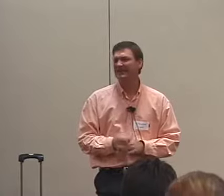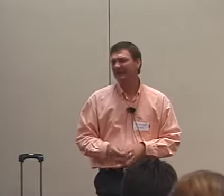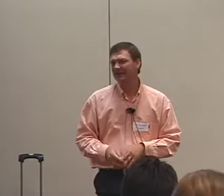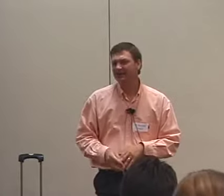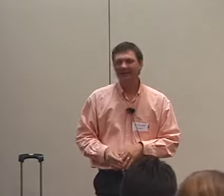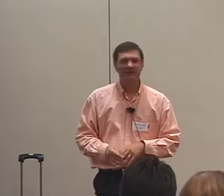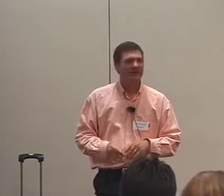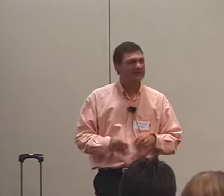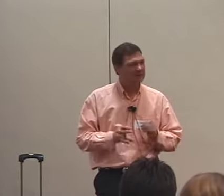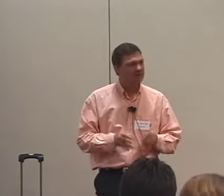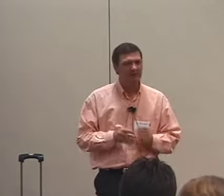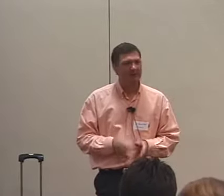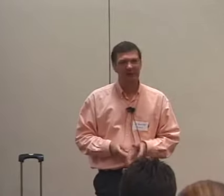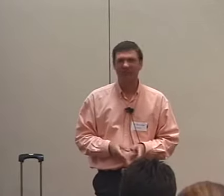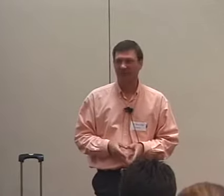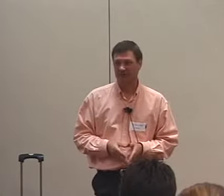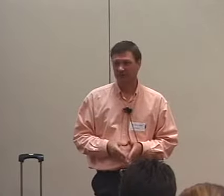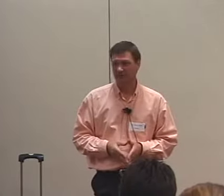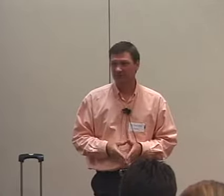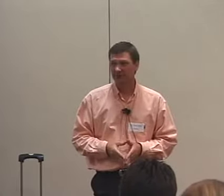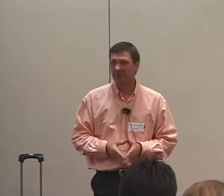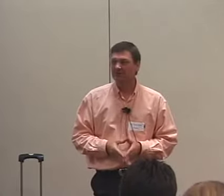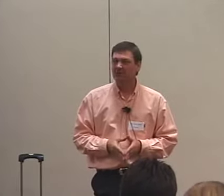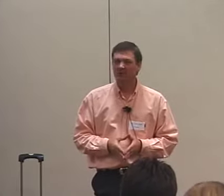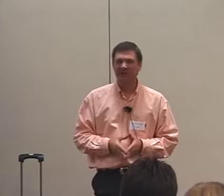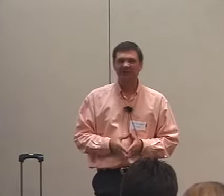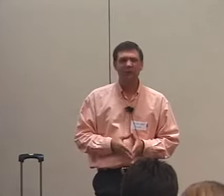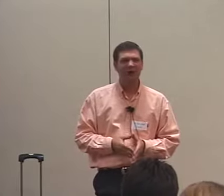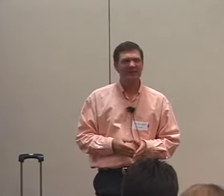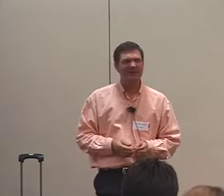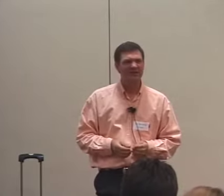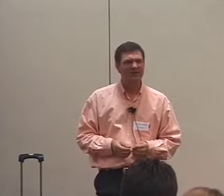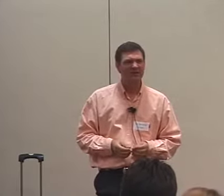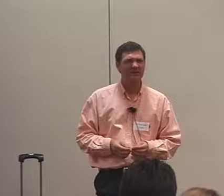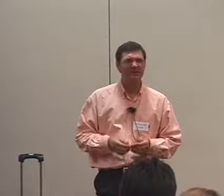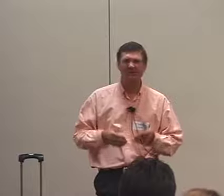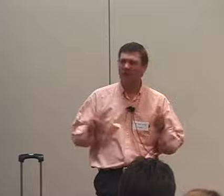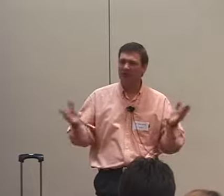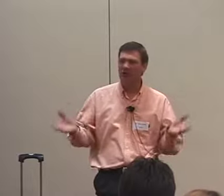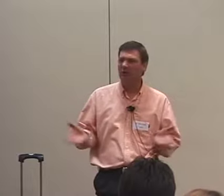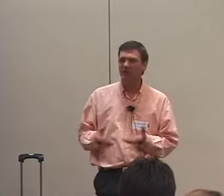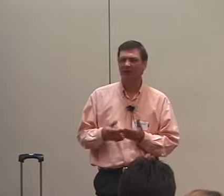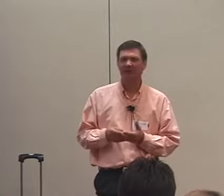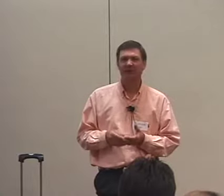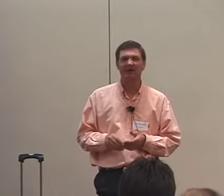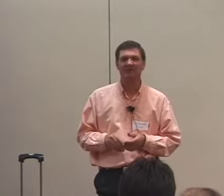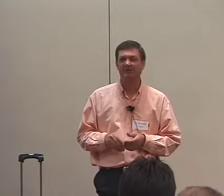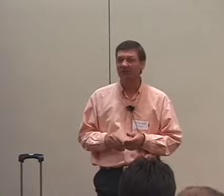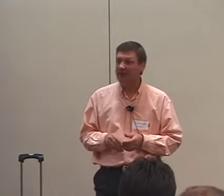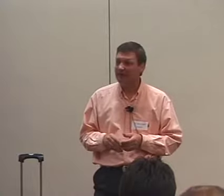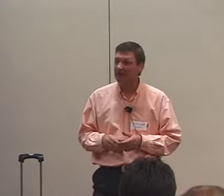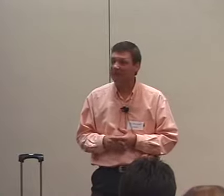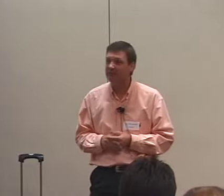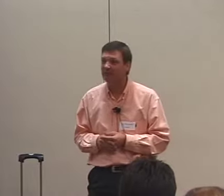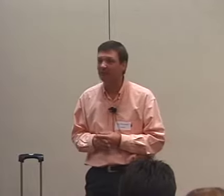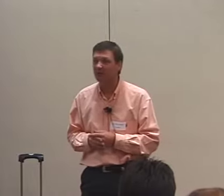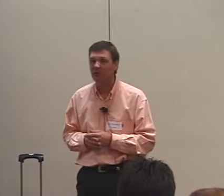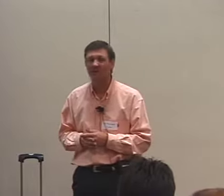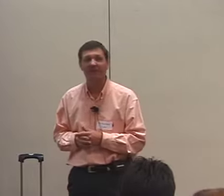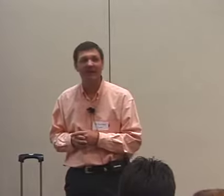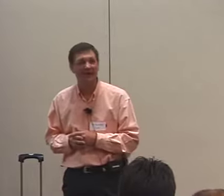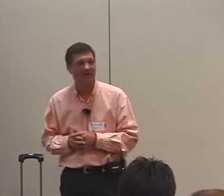lazy. Okay, none of these are behaviors. So if we're going to say why'd they do it, we don't know what we're talking about. So we've got to get people